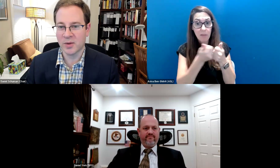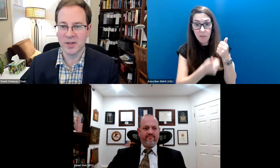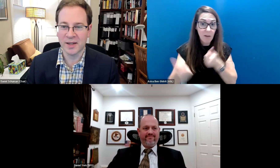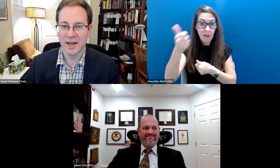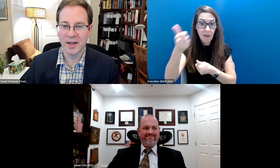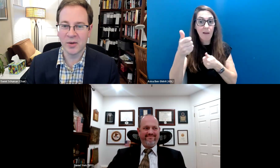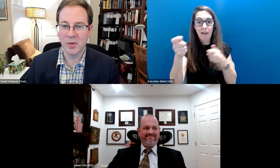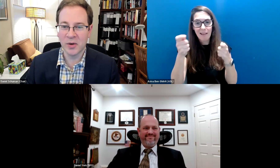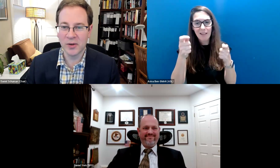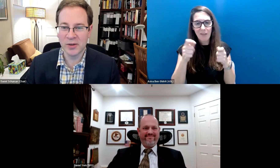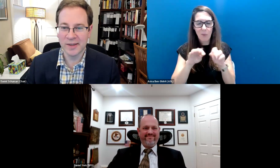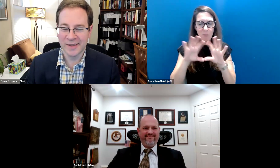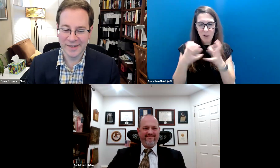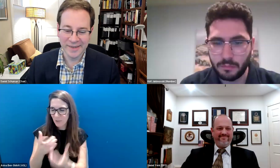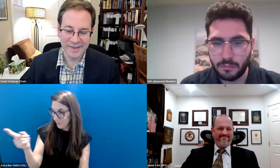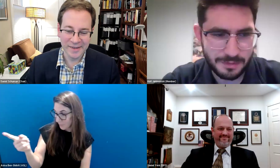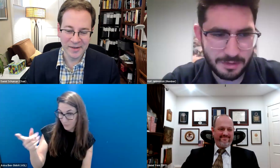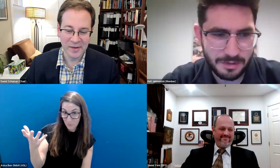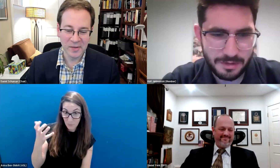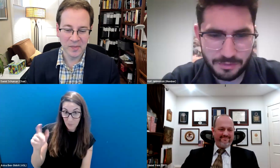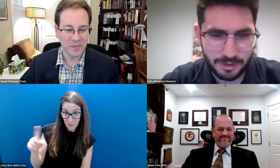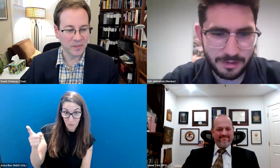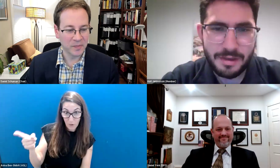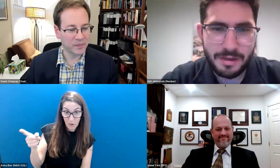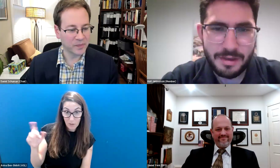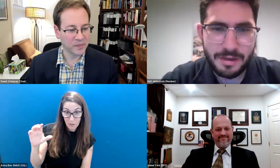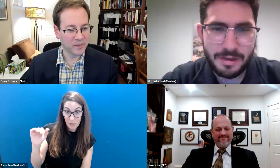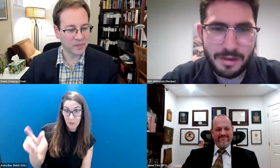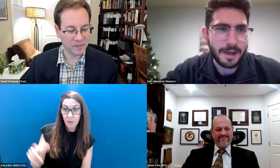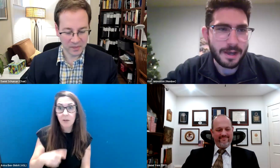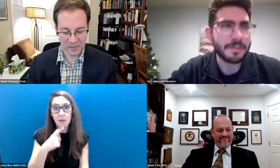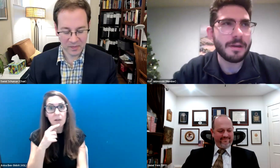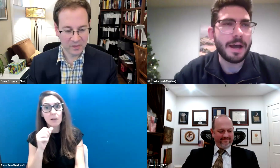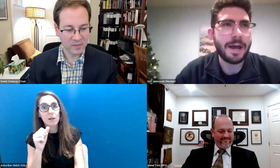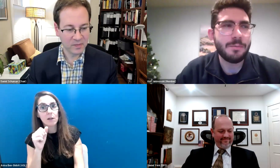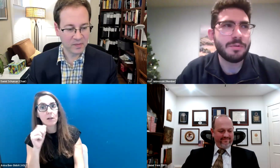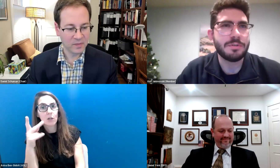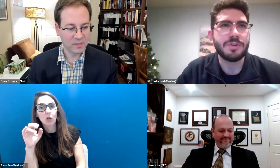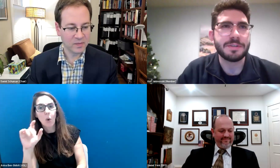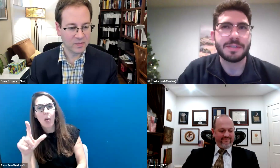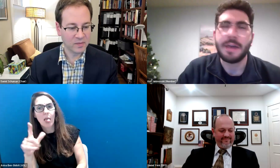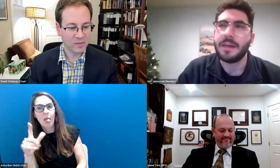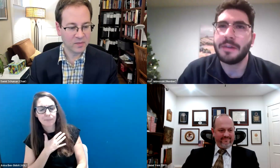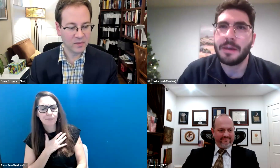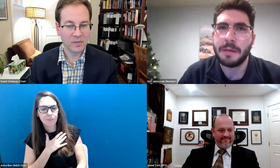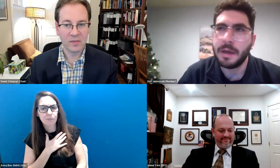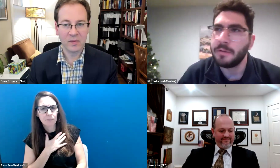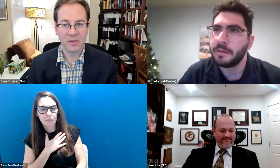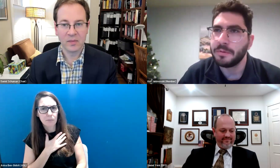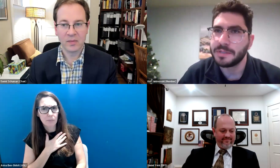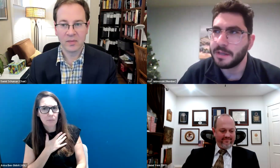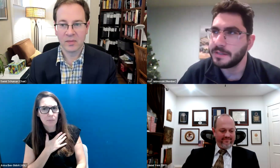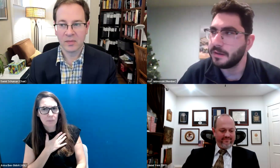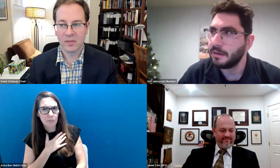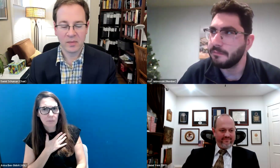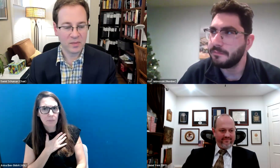executive branch. No, I'm just kidding. Carol, you want to go first? Sure. Yeah. I would just say I think I'm outright